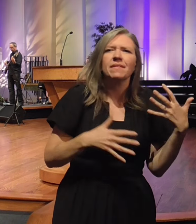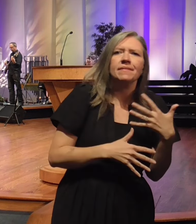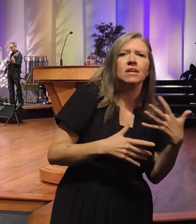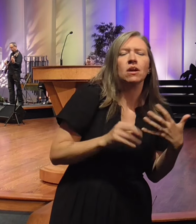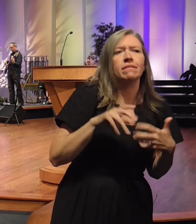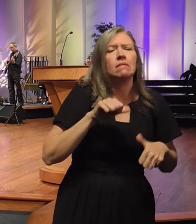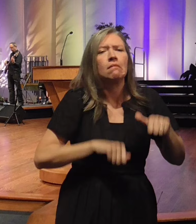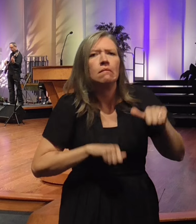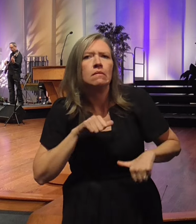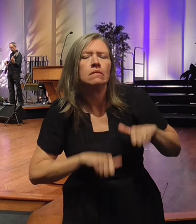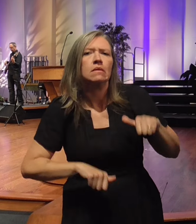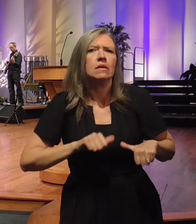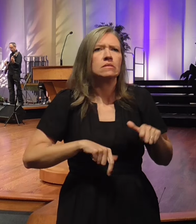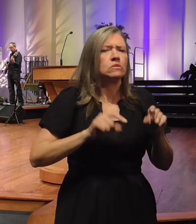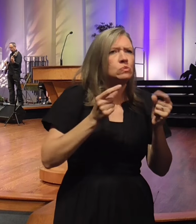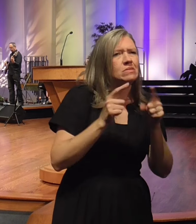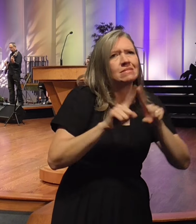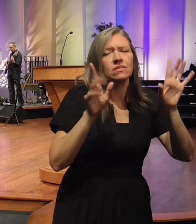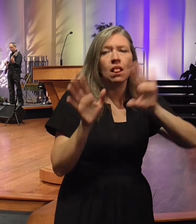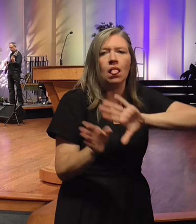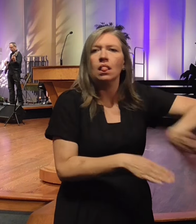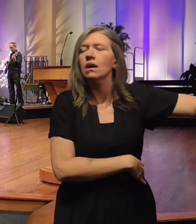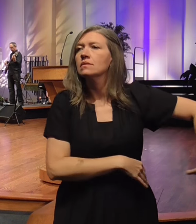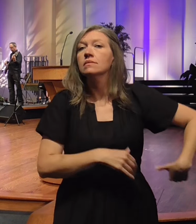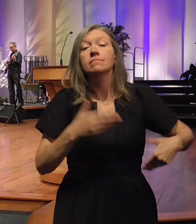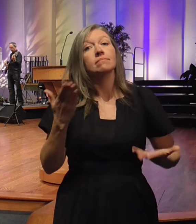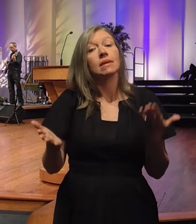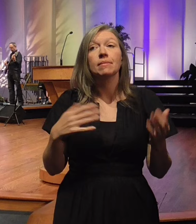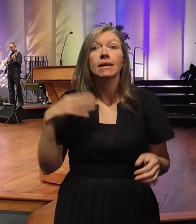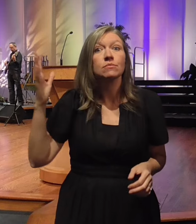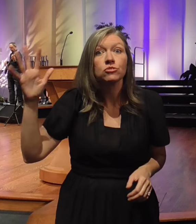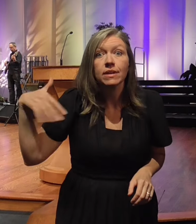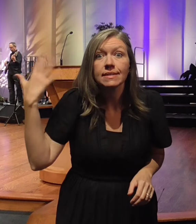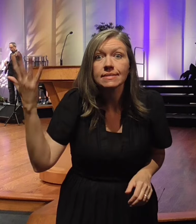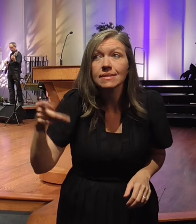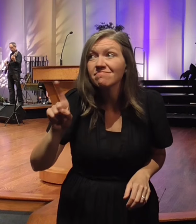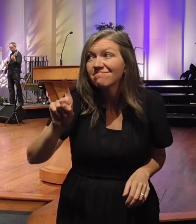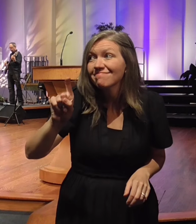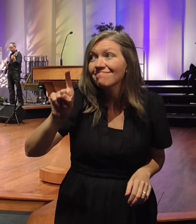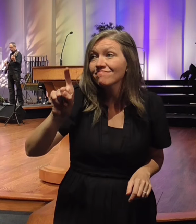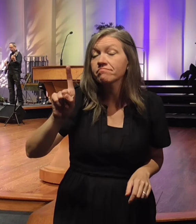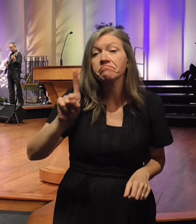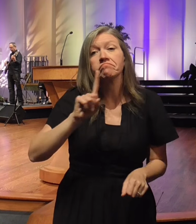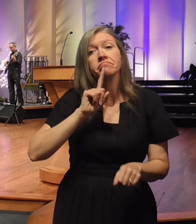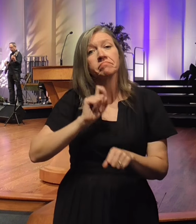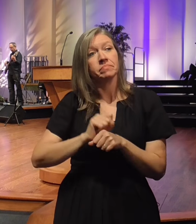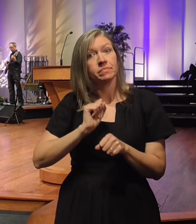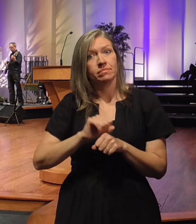expressing, feeling confident, without the fear of